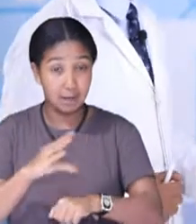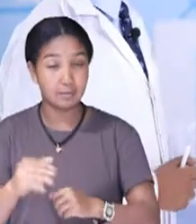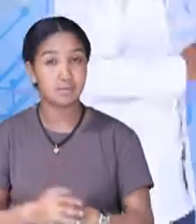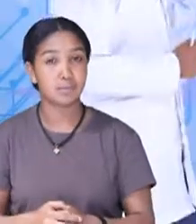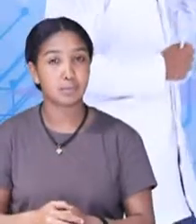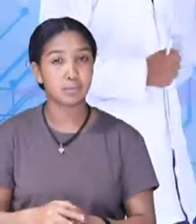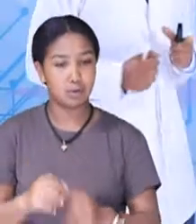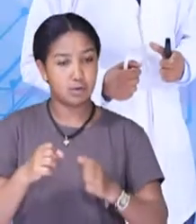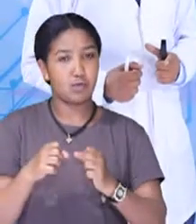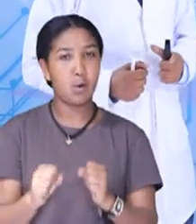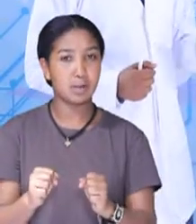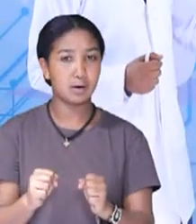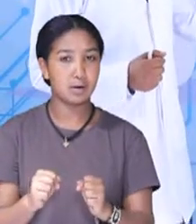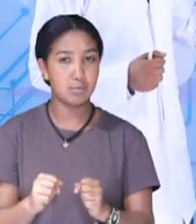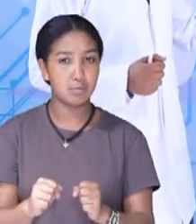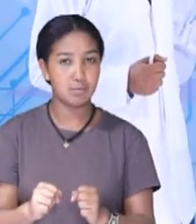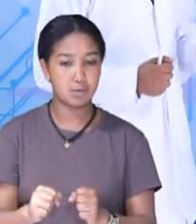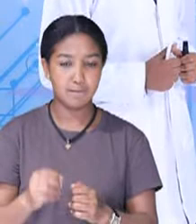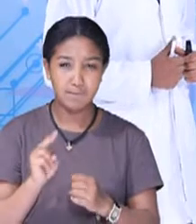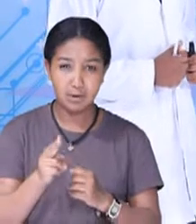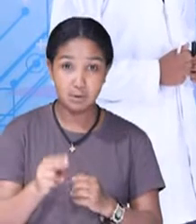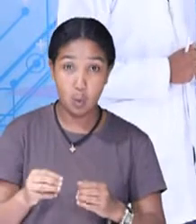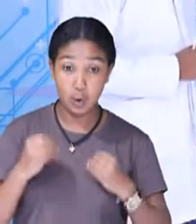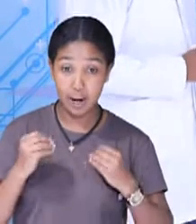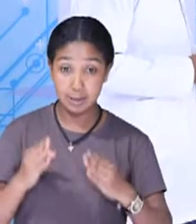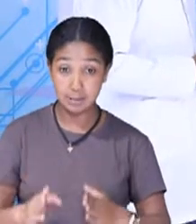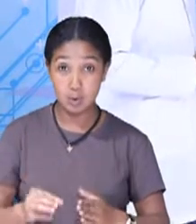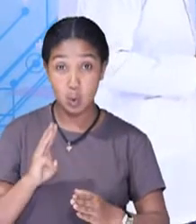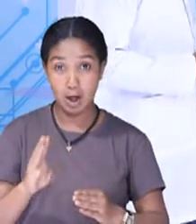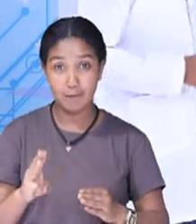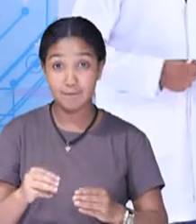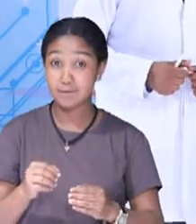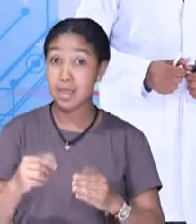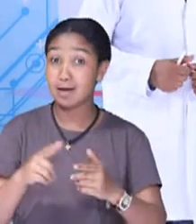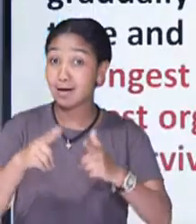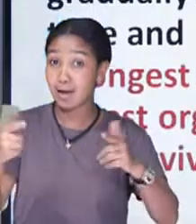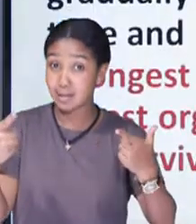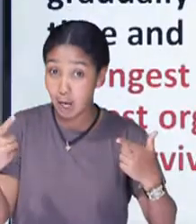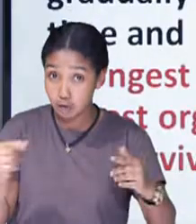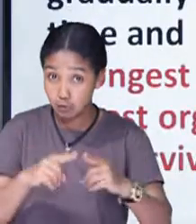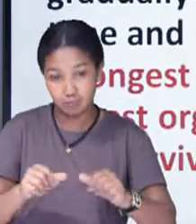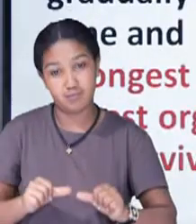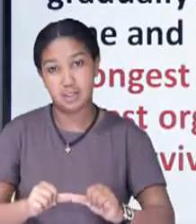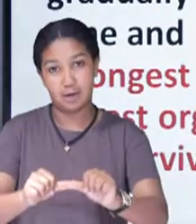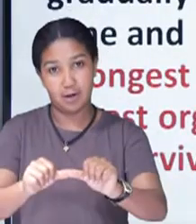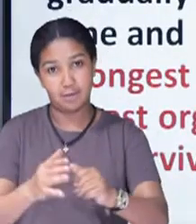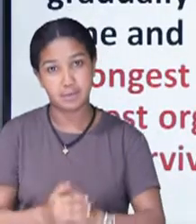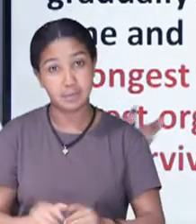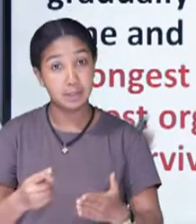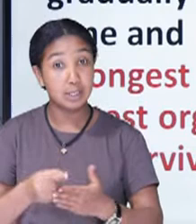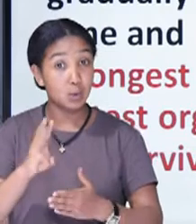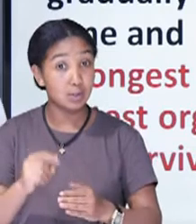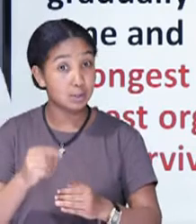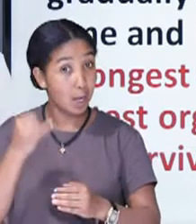and the stronger and the fastest organisms will have a great chance to survive.